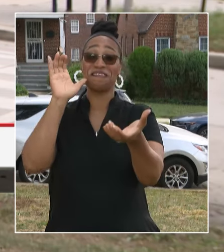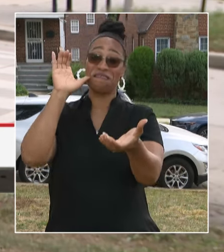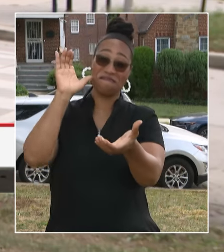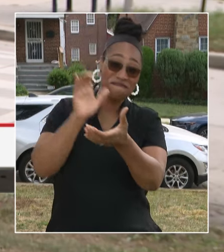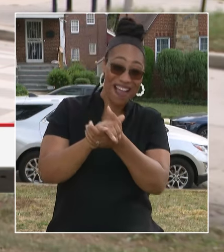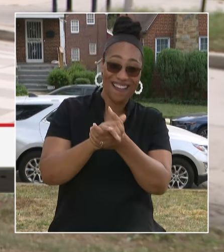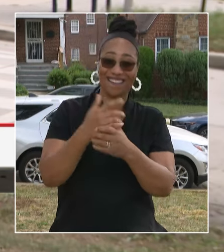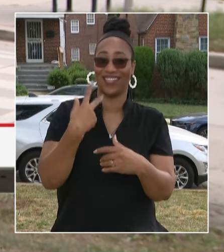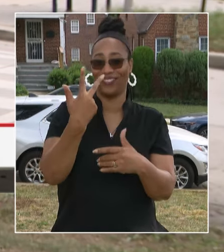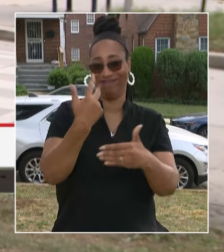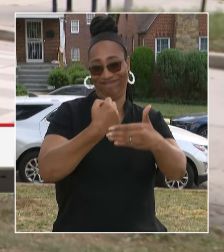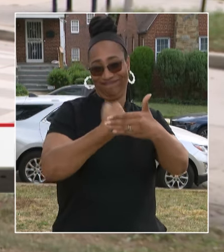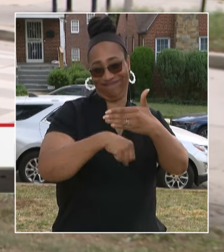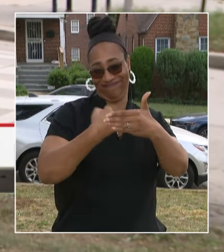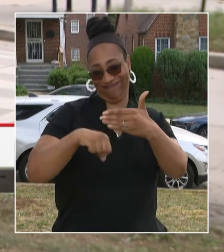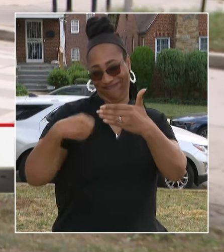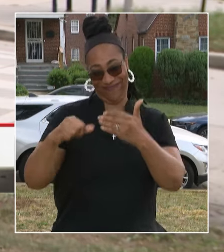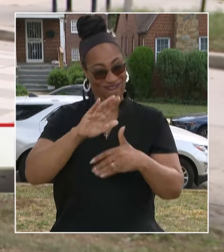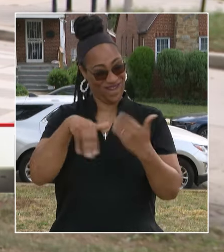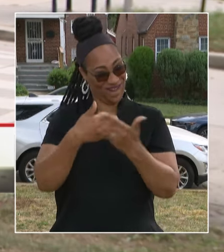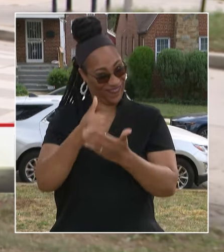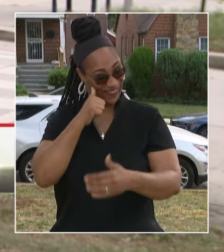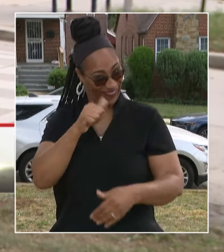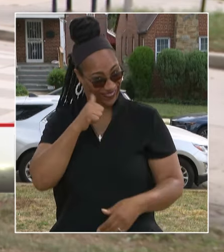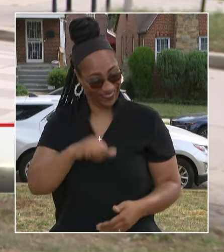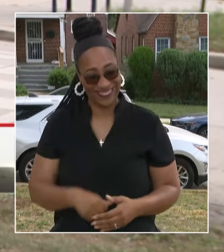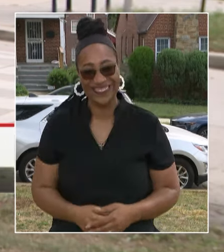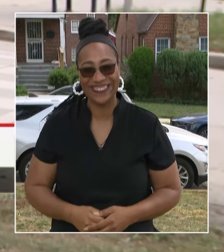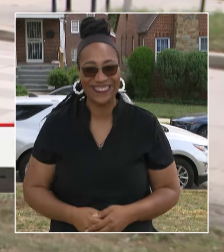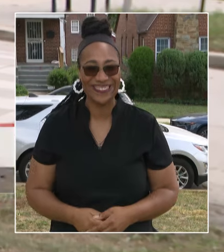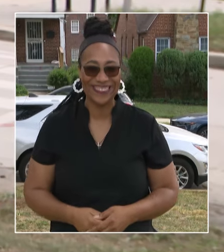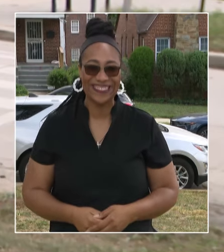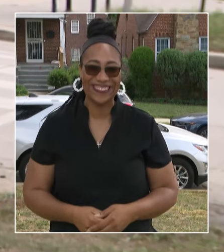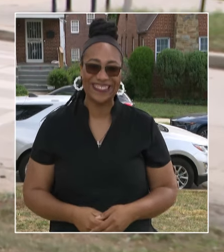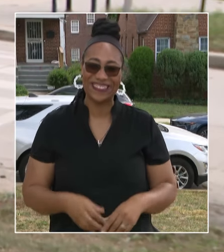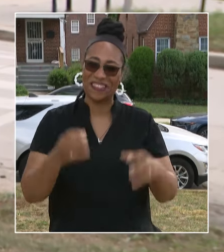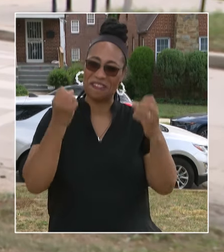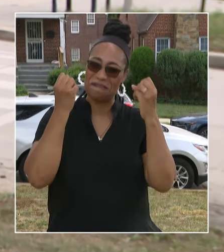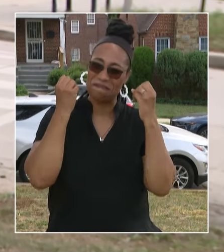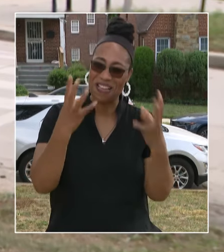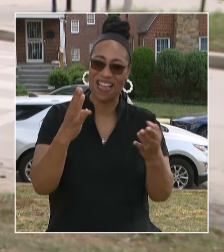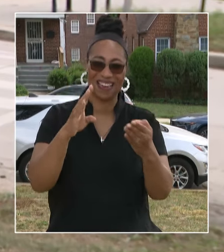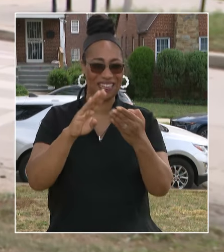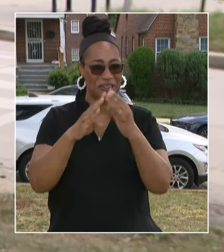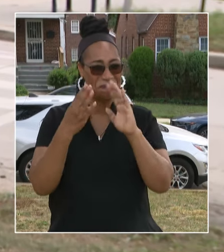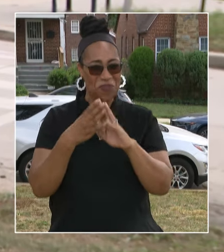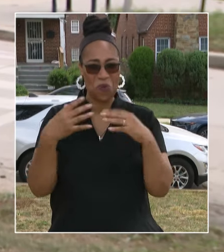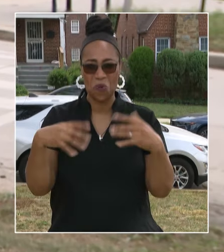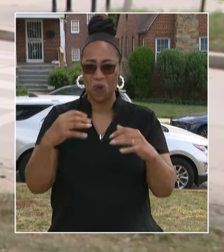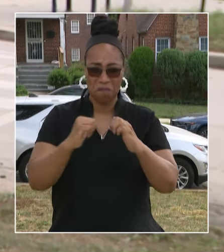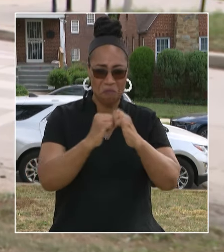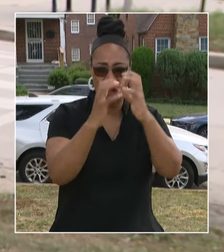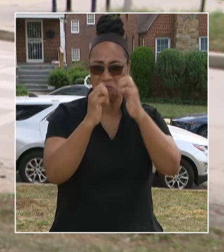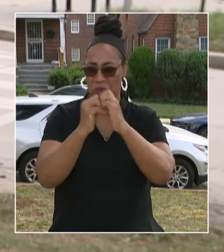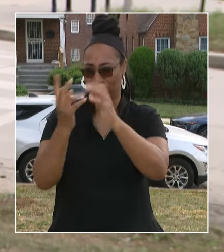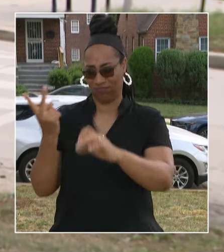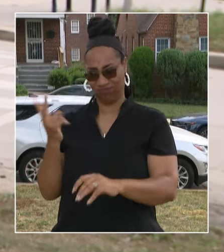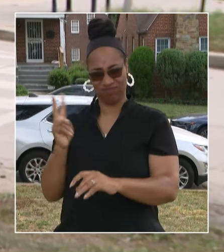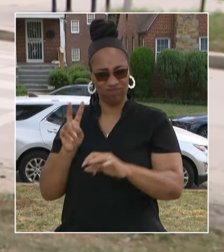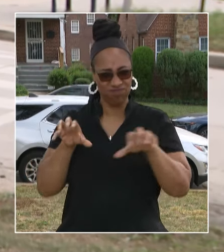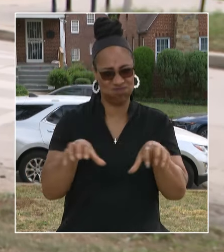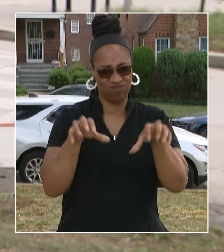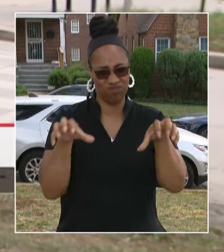William and Dolores Spaulding created many community-based projects together to serve the residents of the District of Columbia. In the